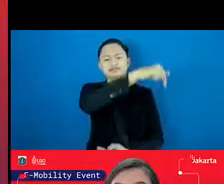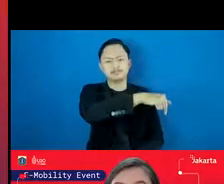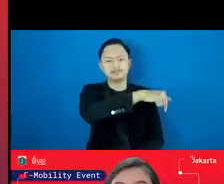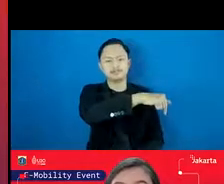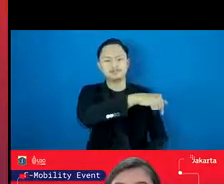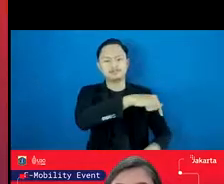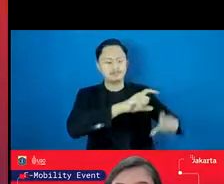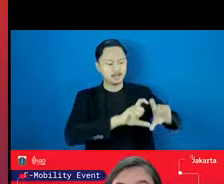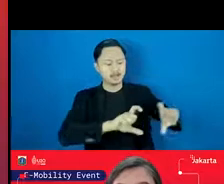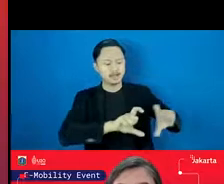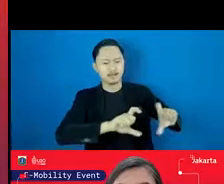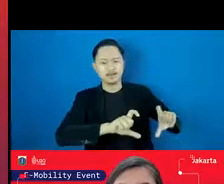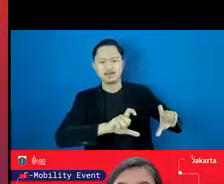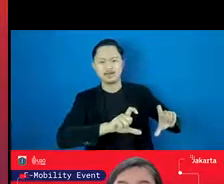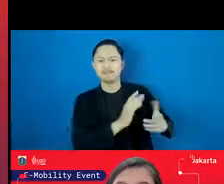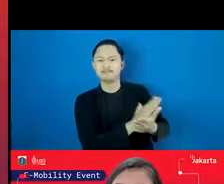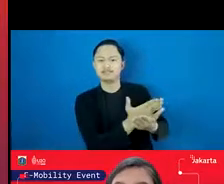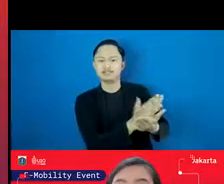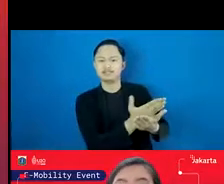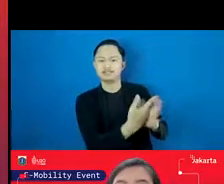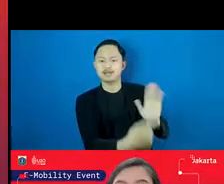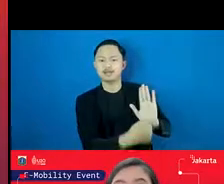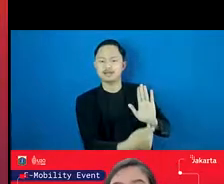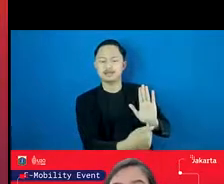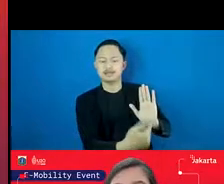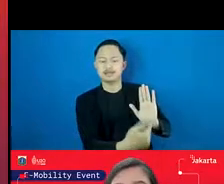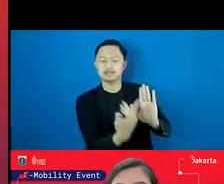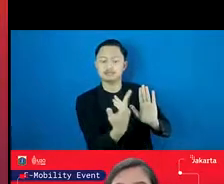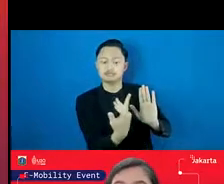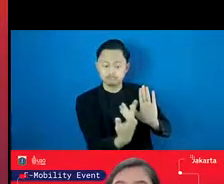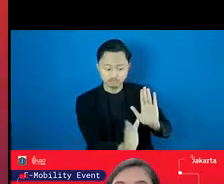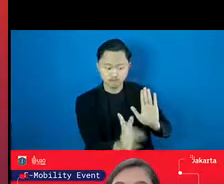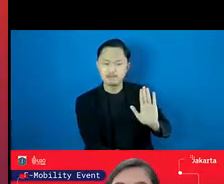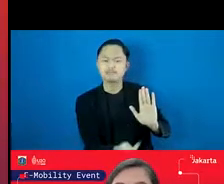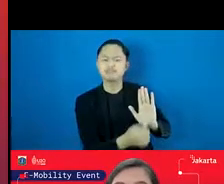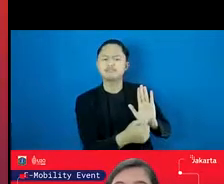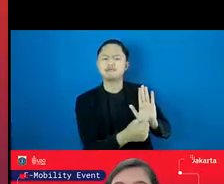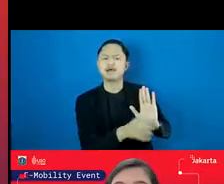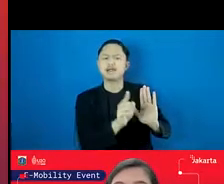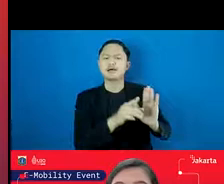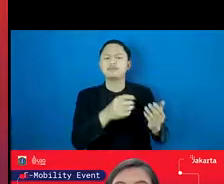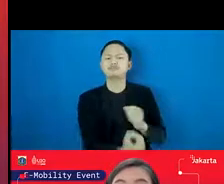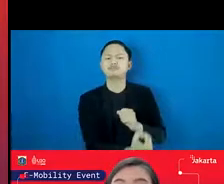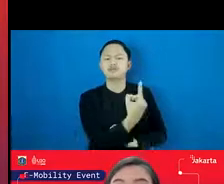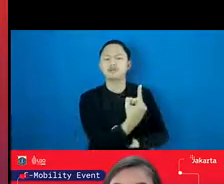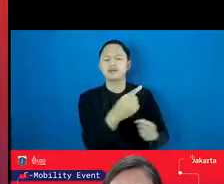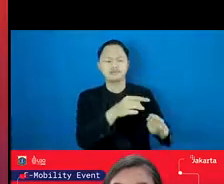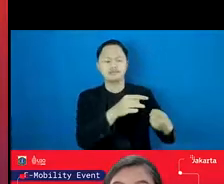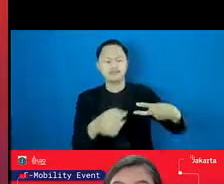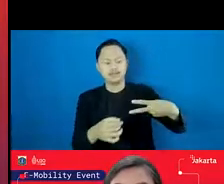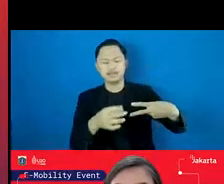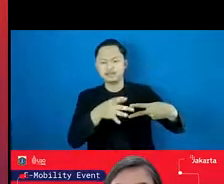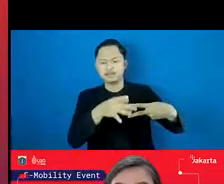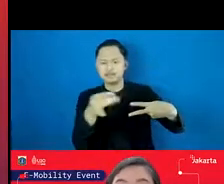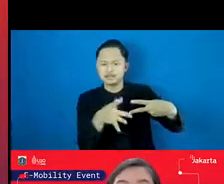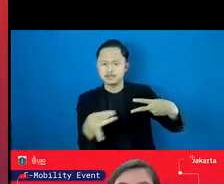bottom screen of your Zoom application. Please do click the interpretation button. And then next, you may choose the language of